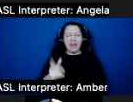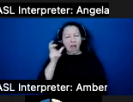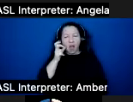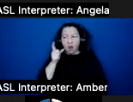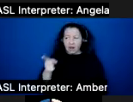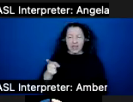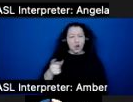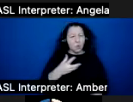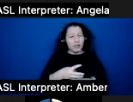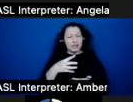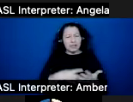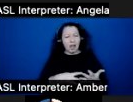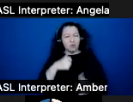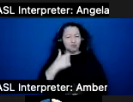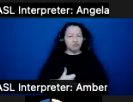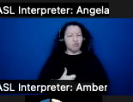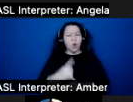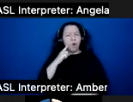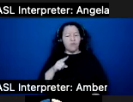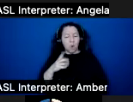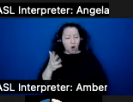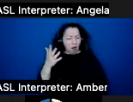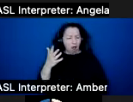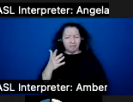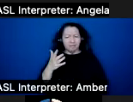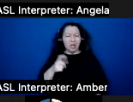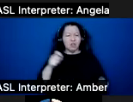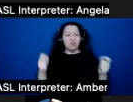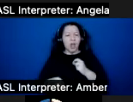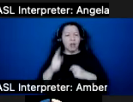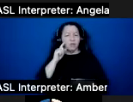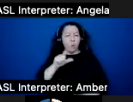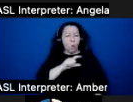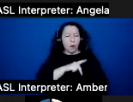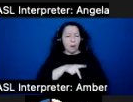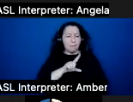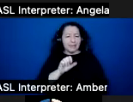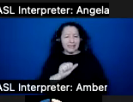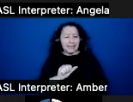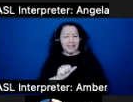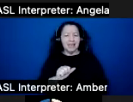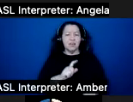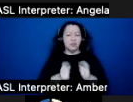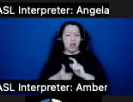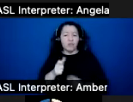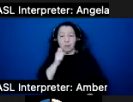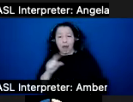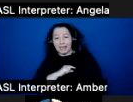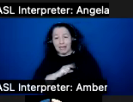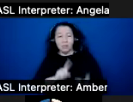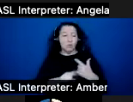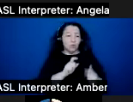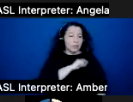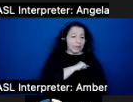was scheduled for a change of plea, like he was changing his plea from not guilty to